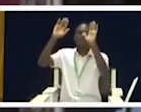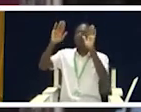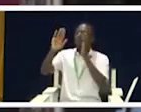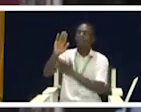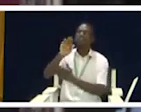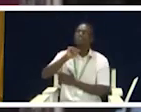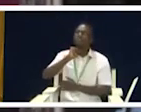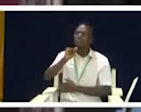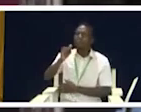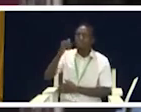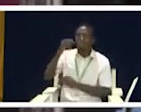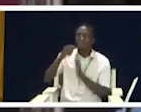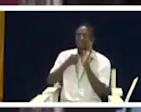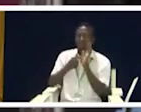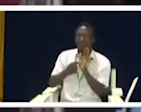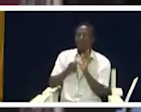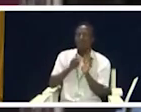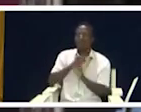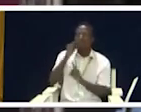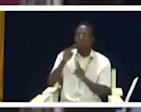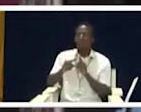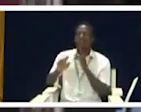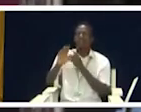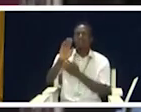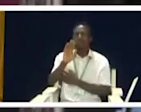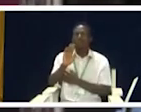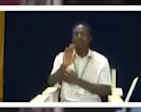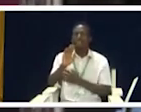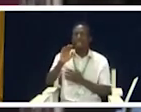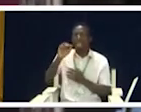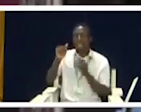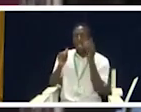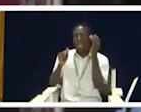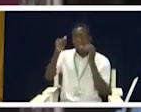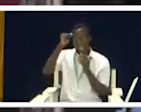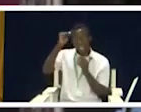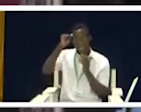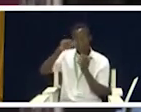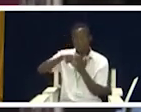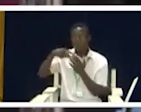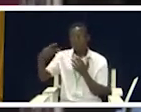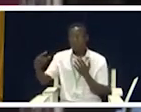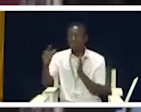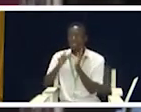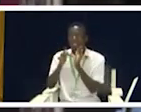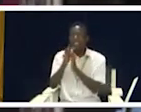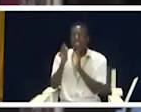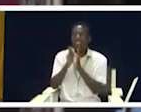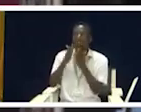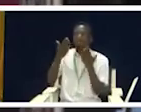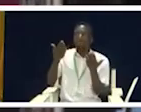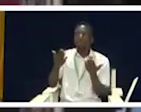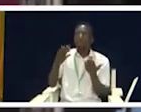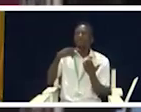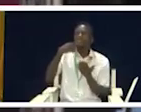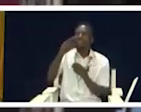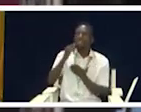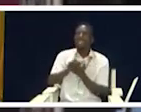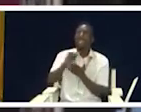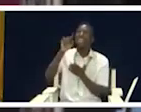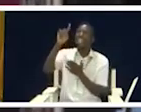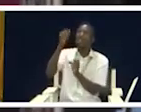garden. Ephesians 1 verse 4. Ephesians 1 verse 4. He predestinated our